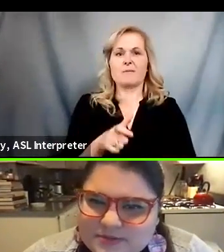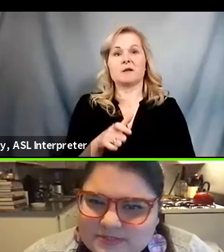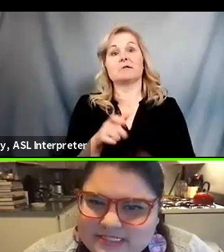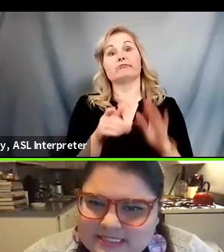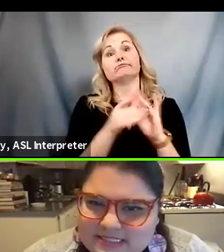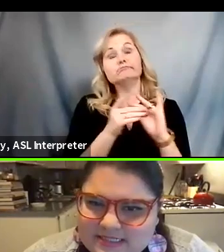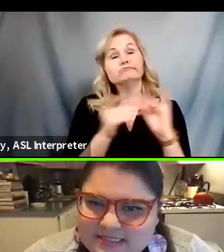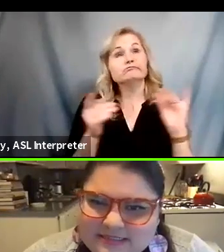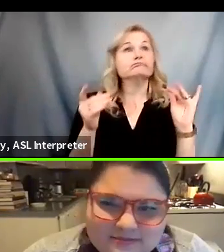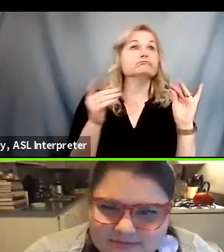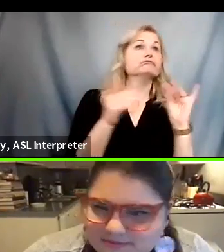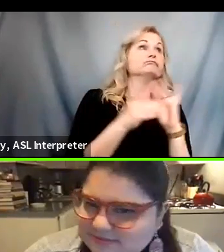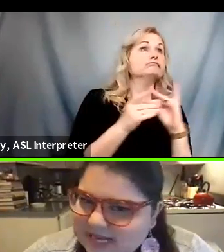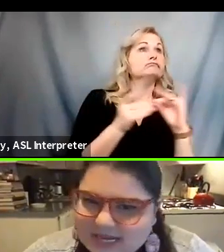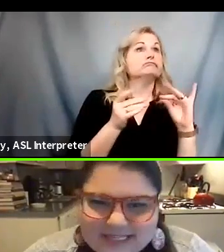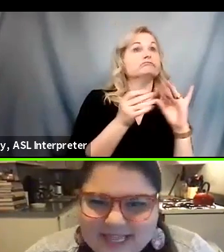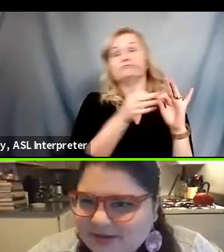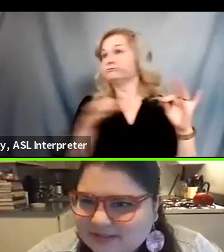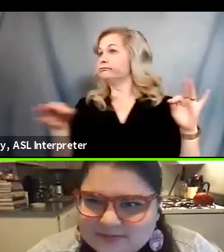one note